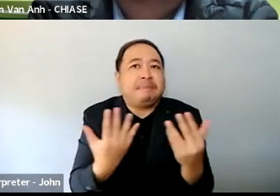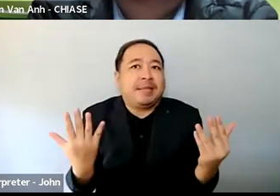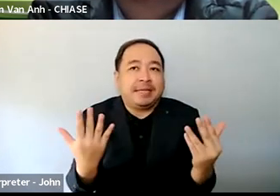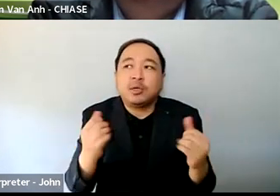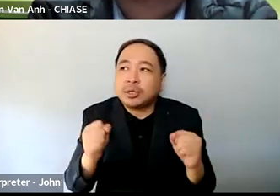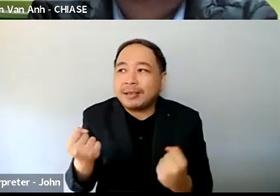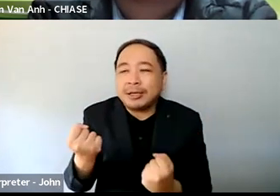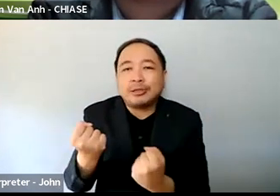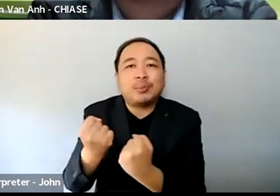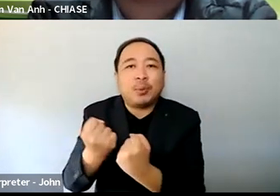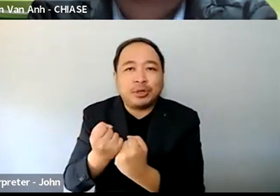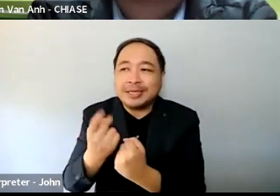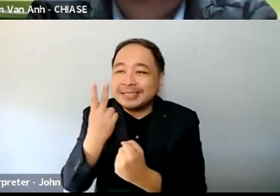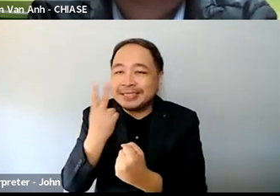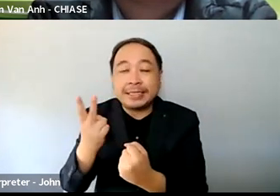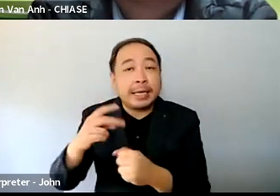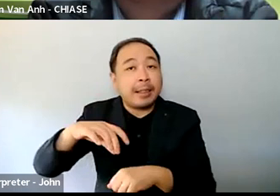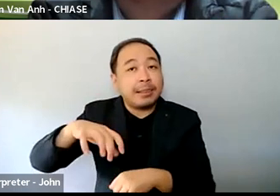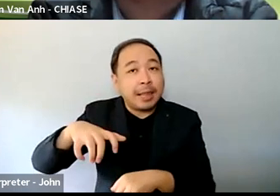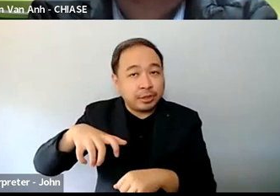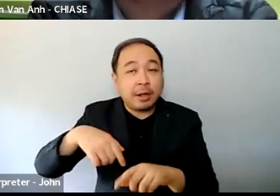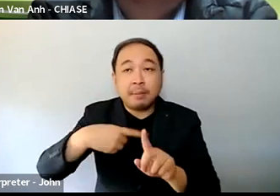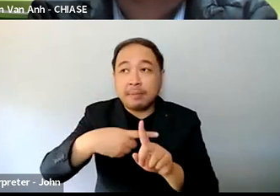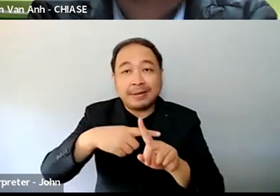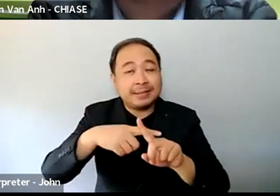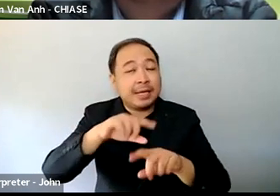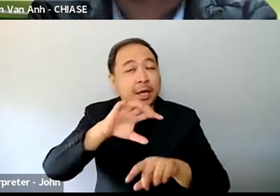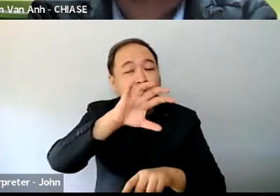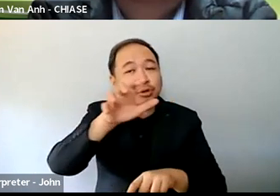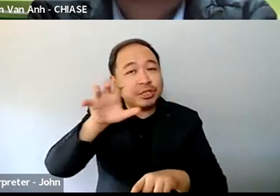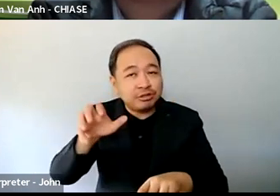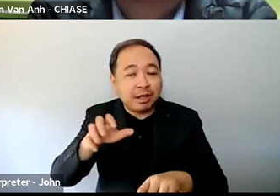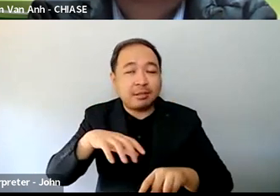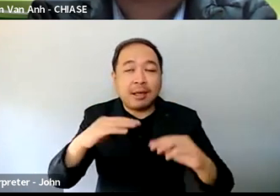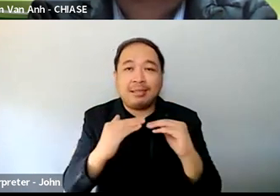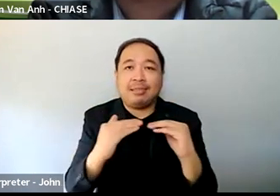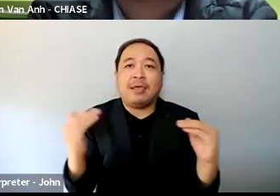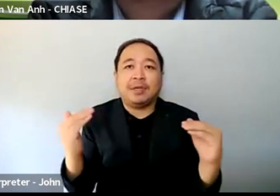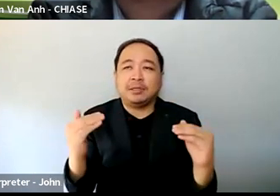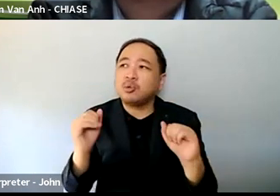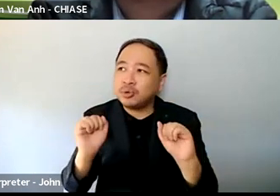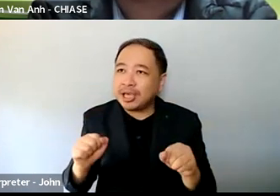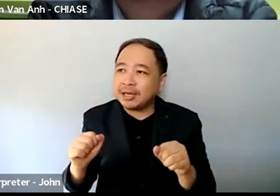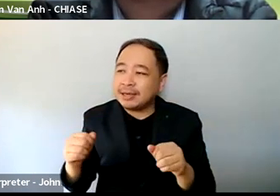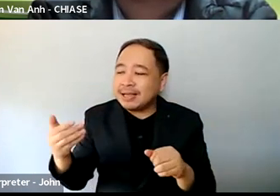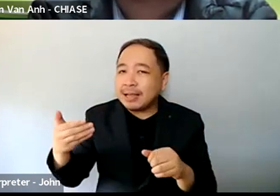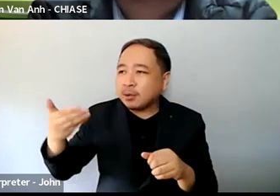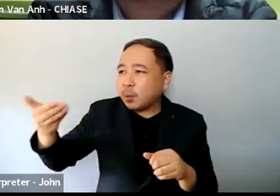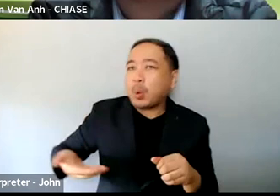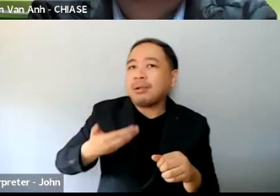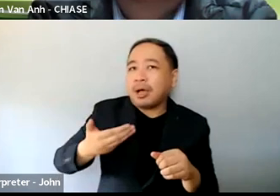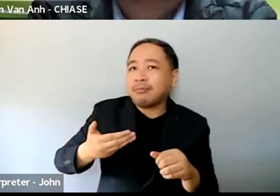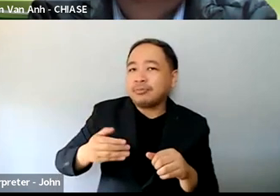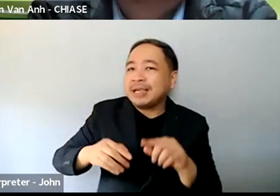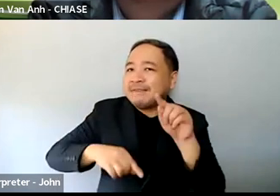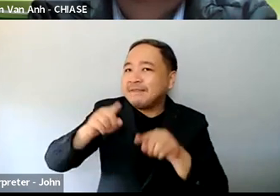consultative platforms at the national and ASEAN levels to ensure effective stakeholder engagements in policy dialogues. And that's